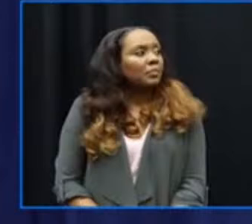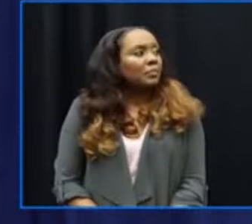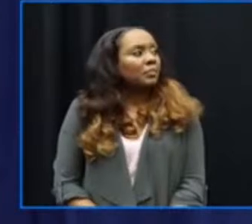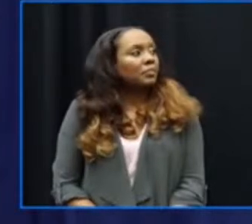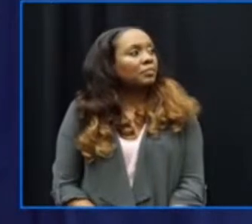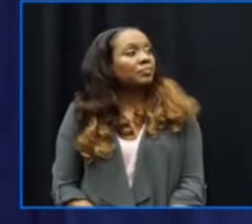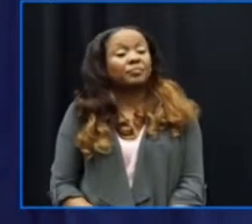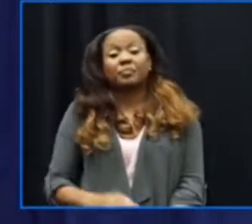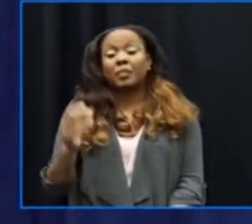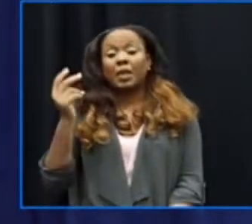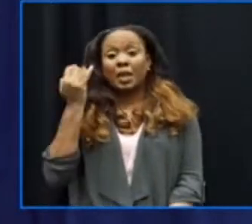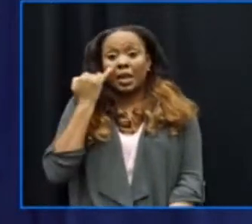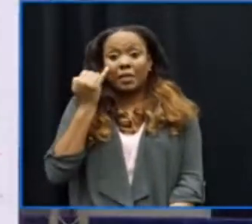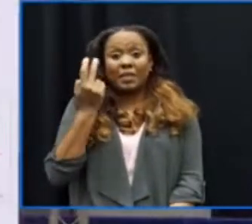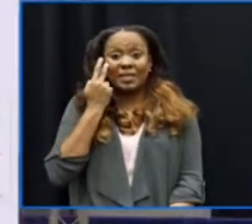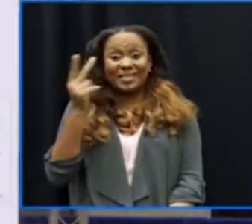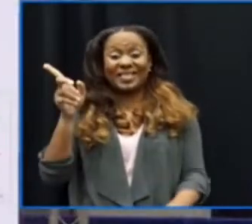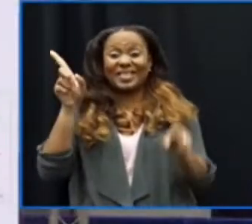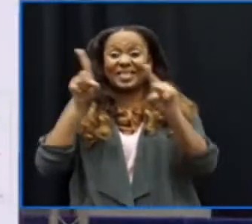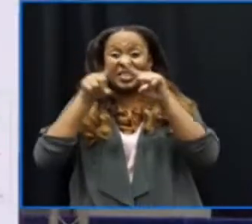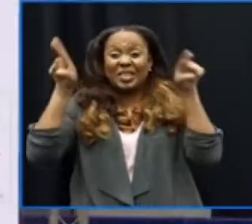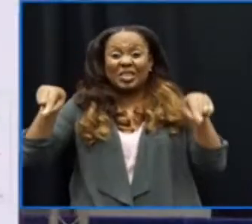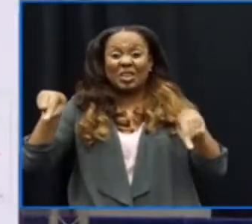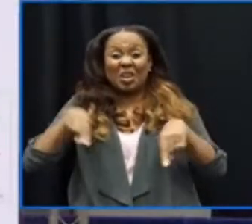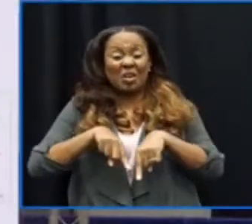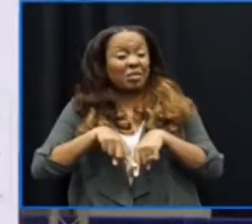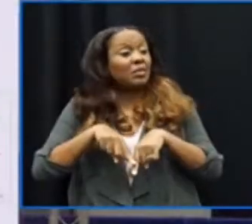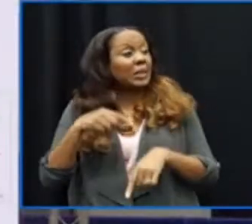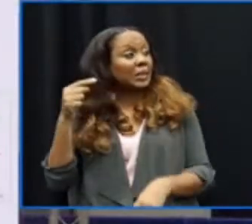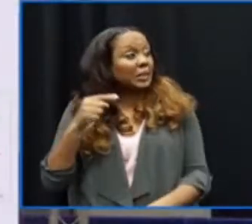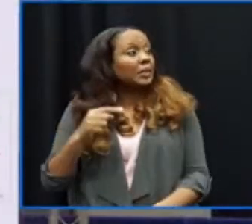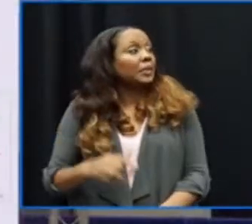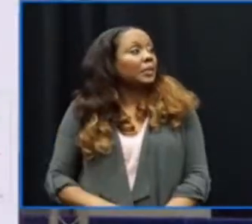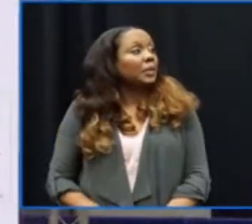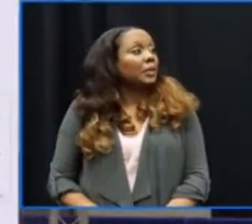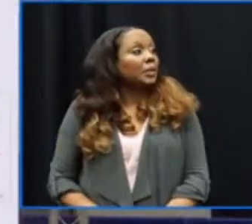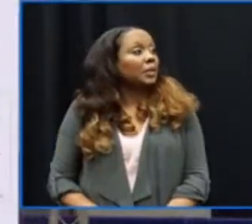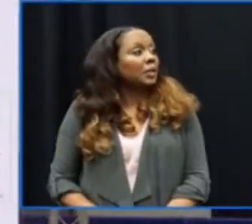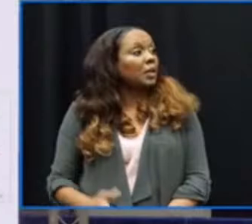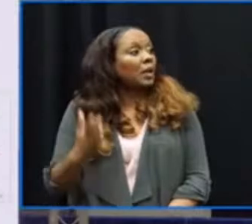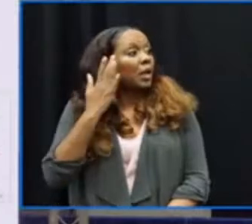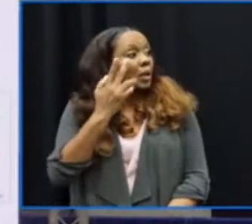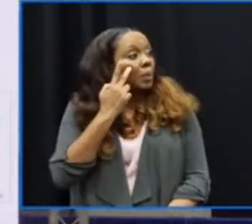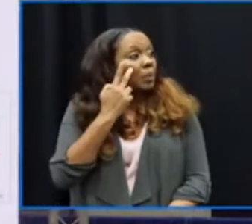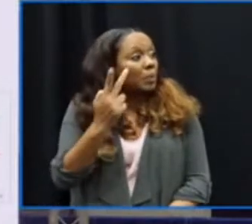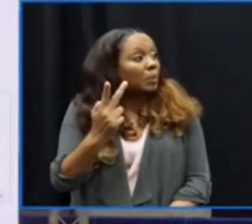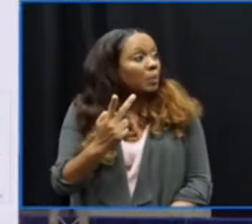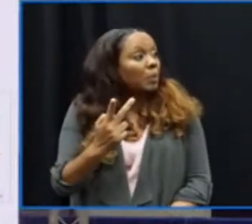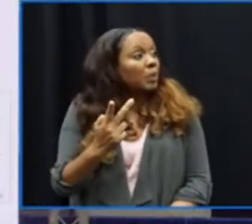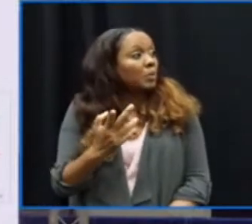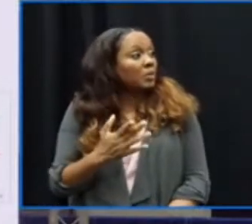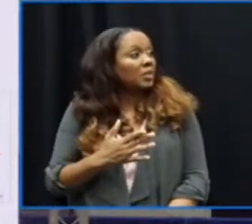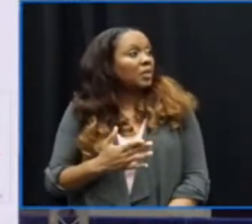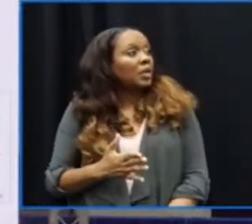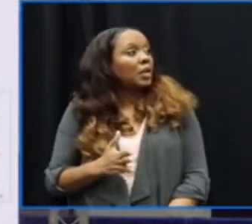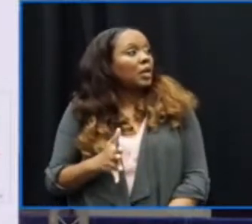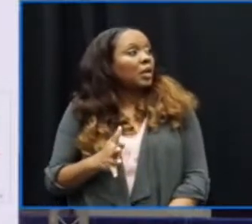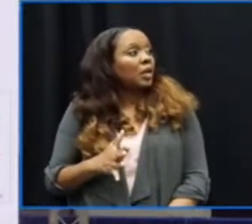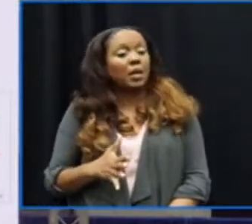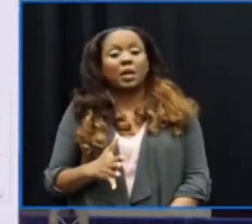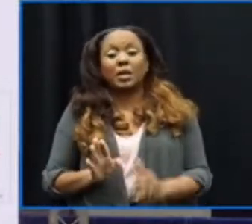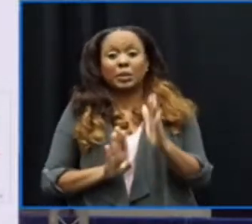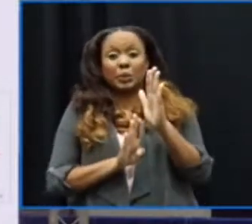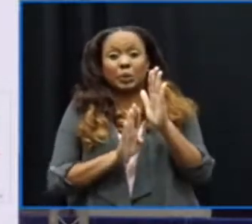the contribution rate in orange of 18%, we assume going forward at that level, is much lower than the projected cost